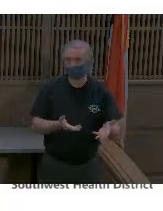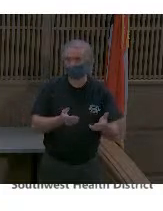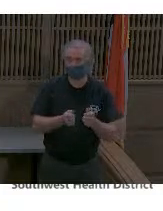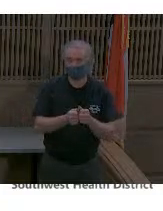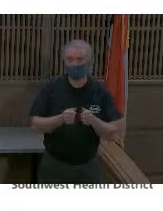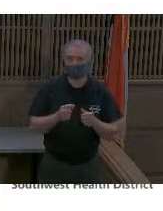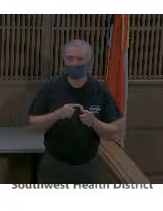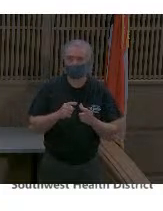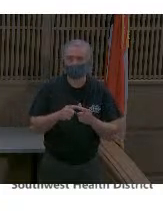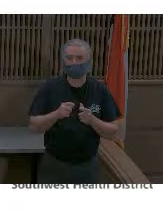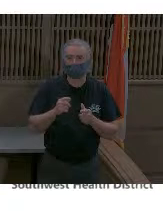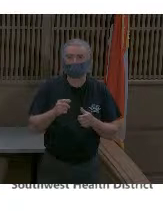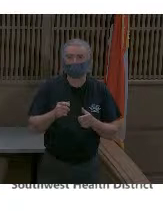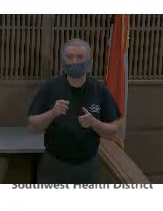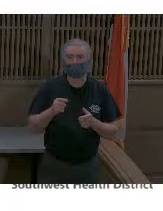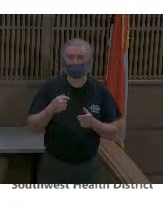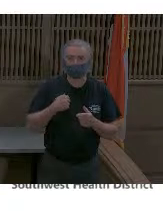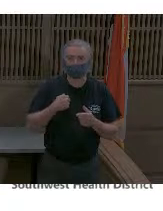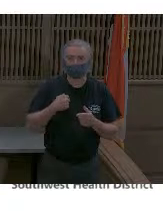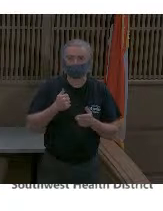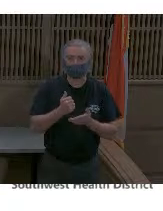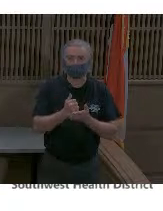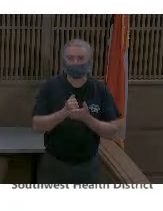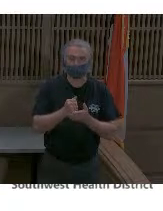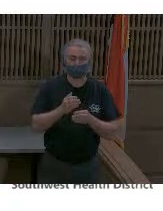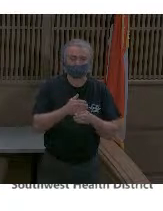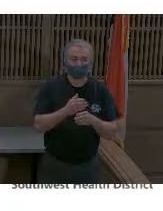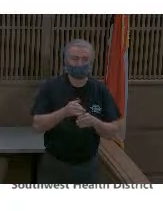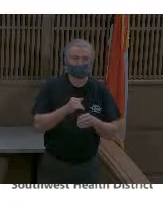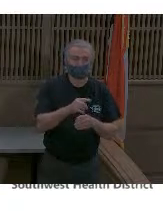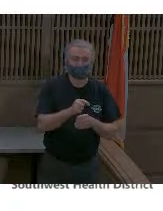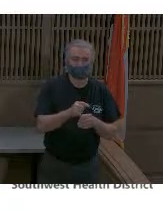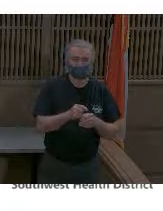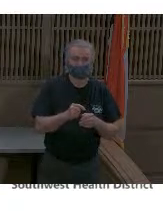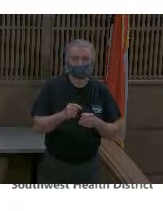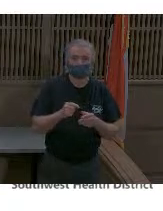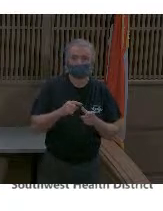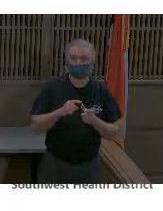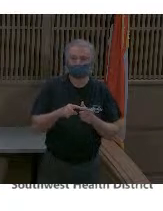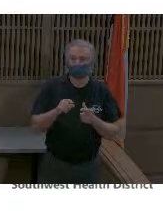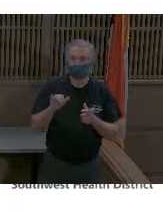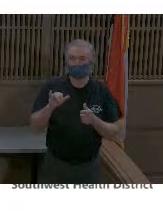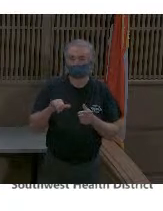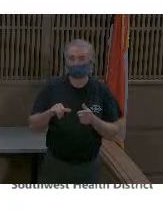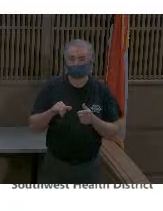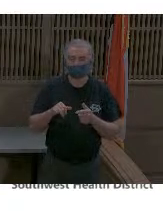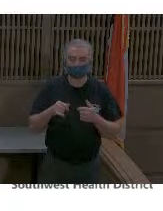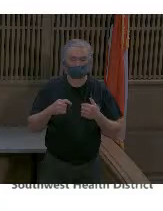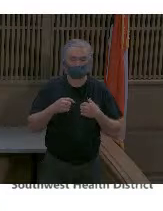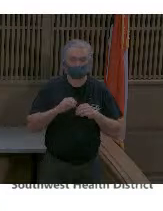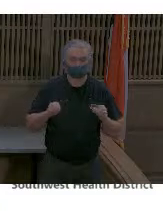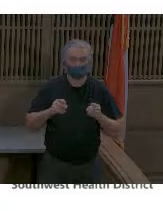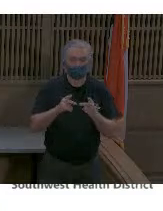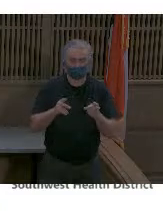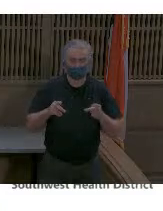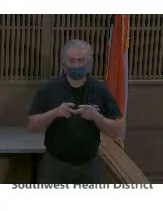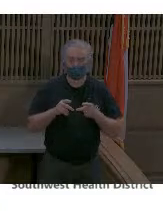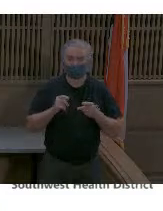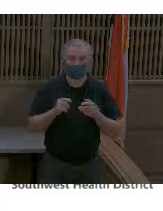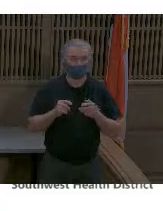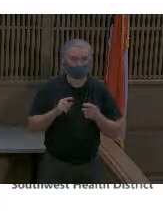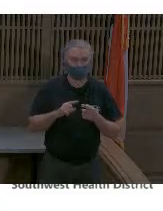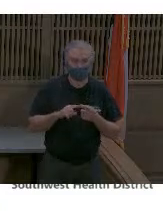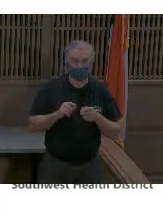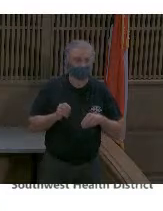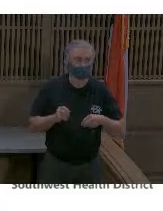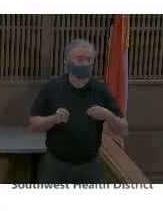another person. And if it does not do that, then that virus will not replicate, it won't pass